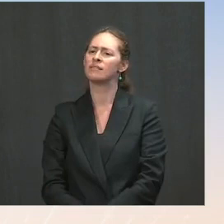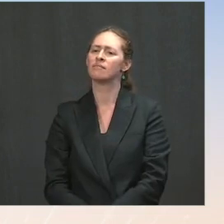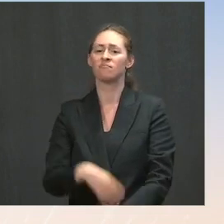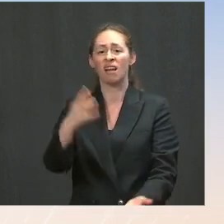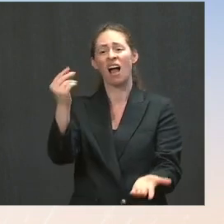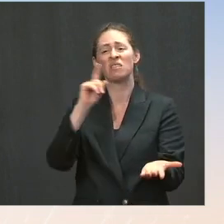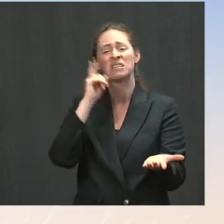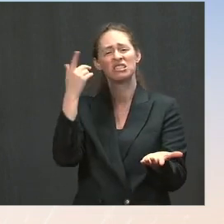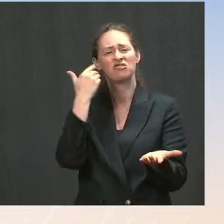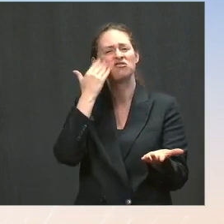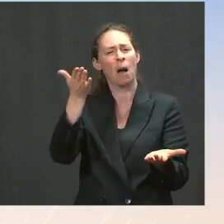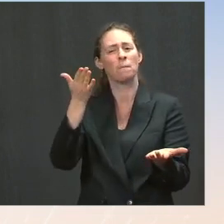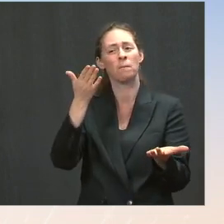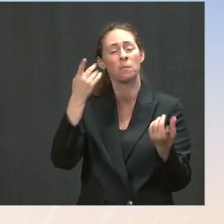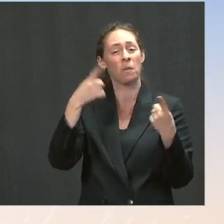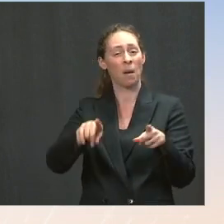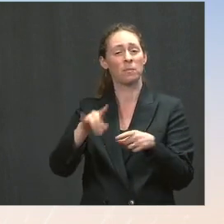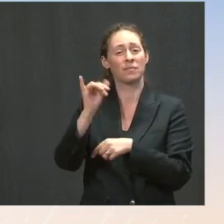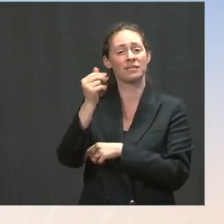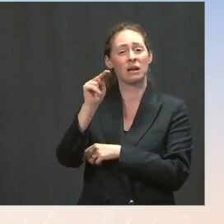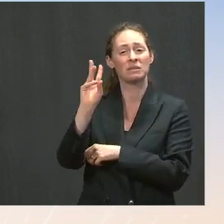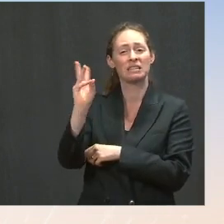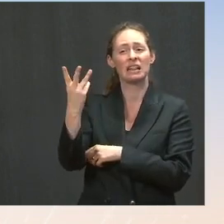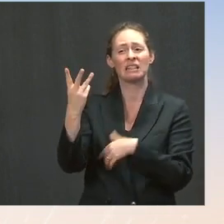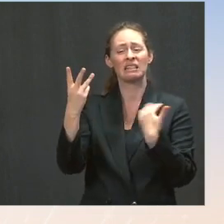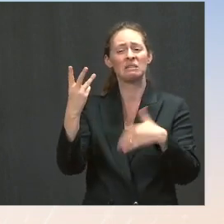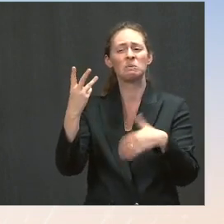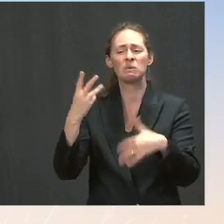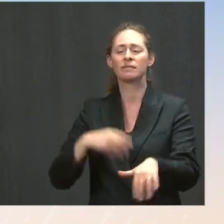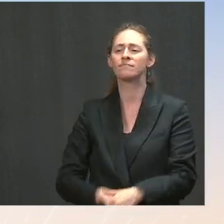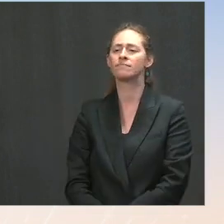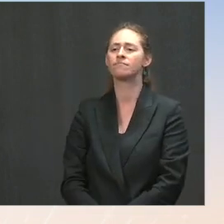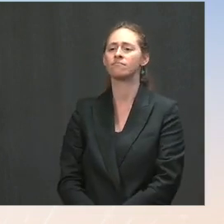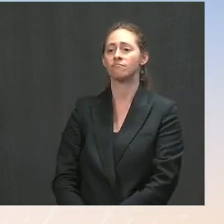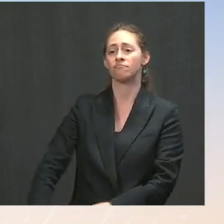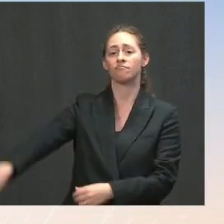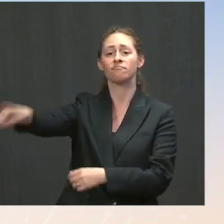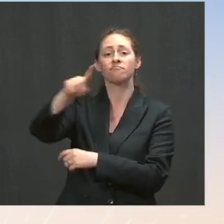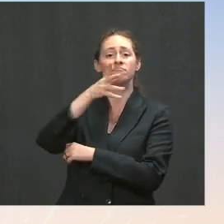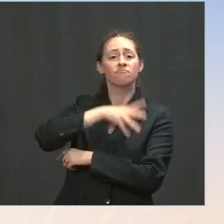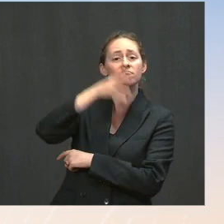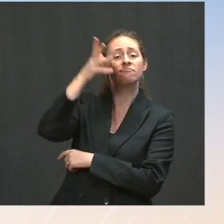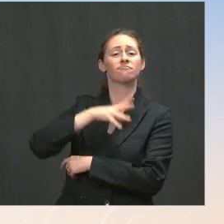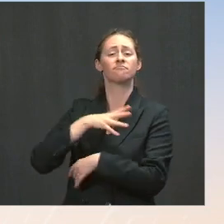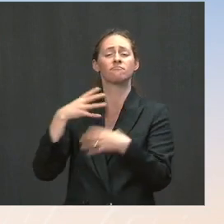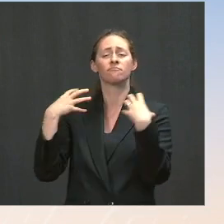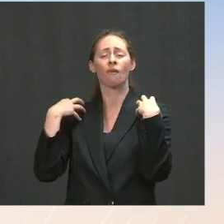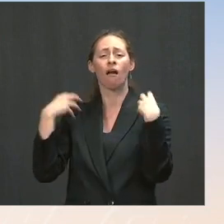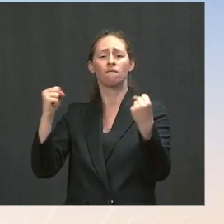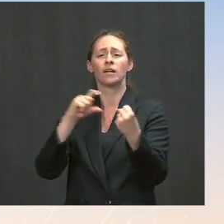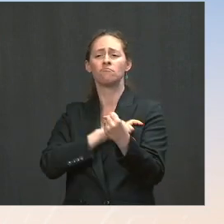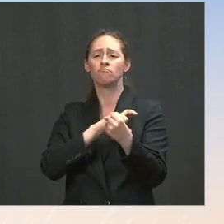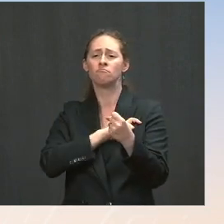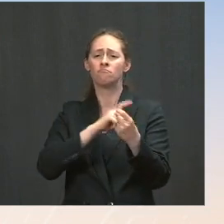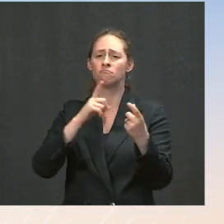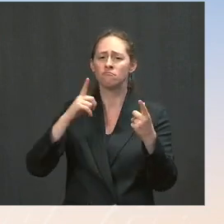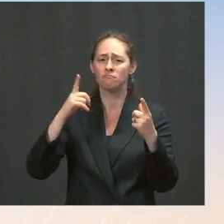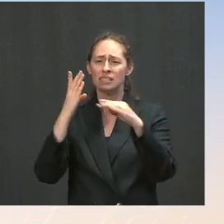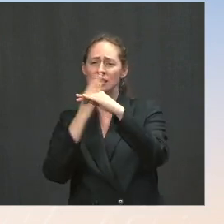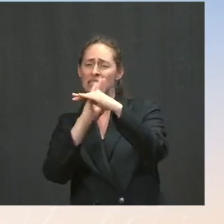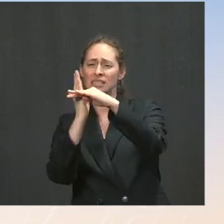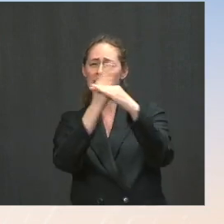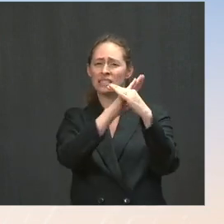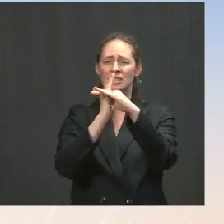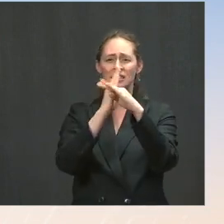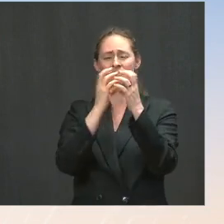6th and of the incredible bravery of the men and women of law enforcement who put themselves in harm's way to protect the Capitol, our democracy, and members